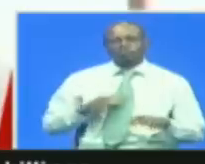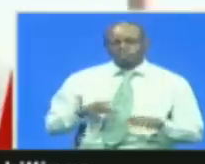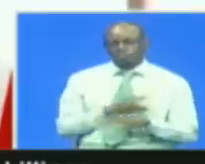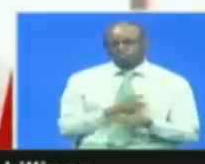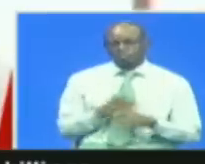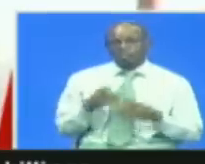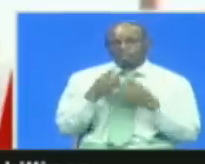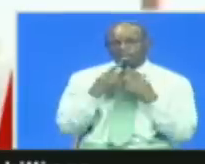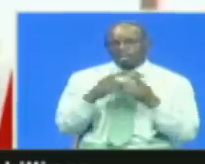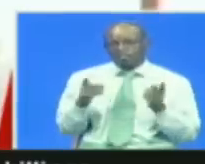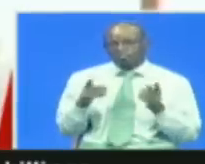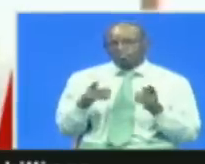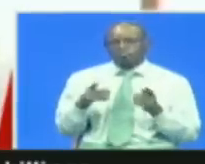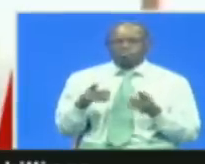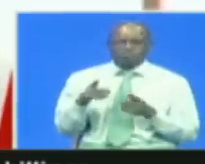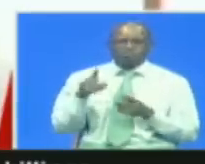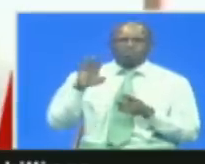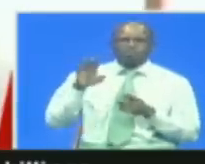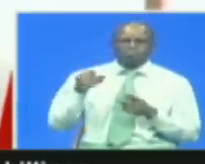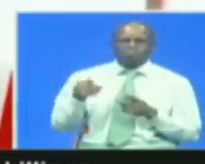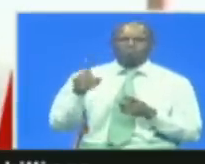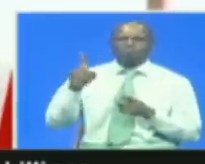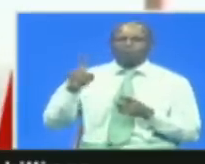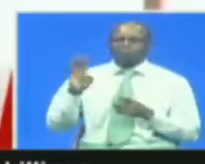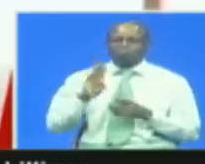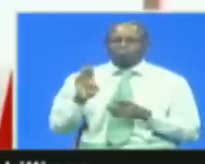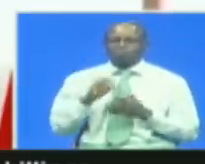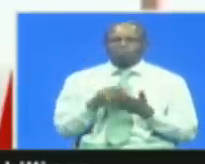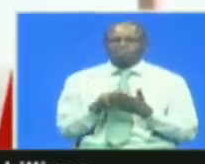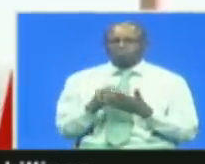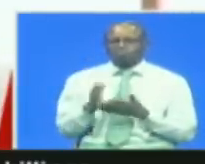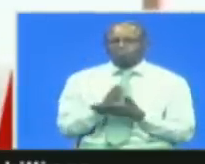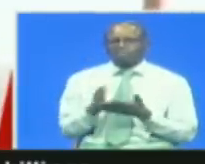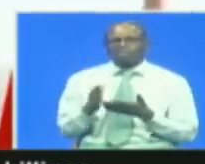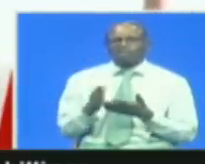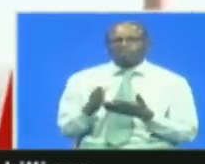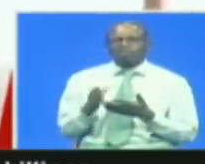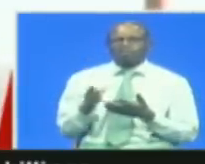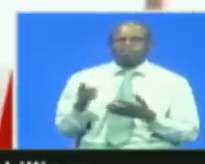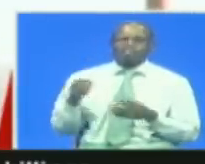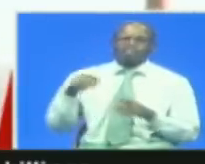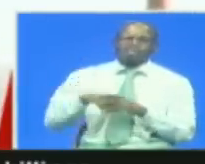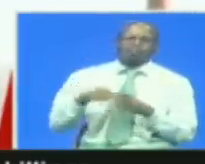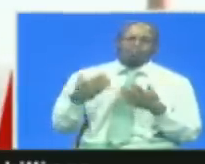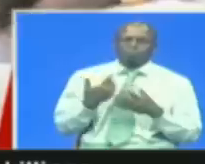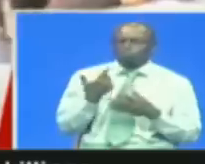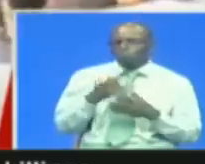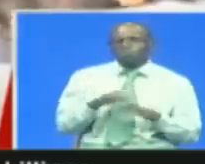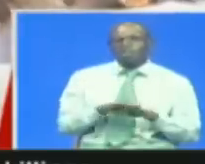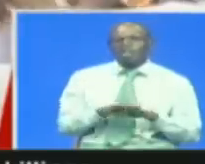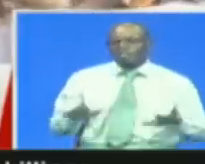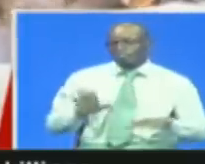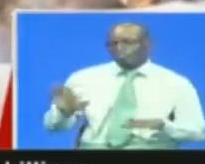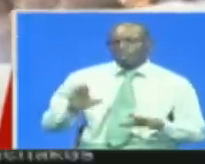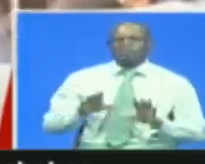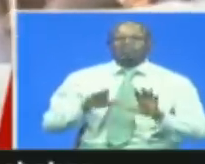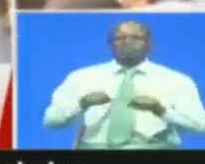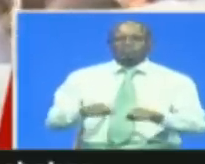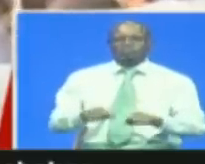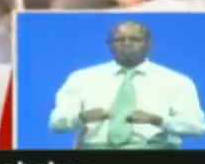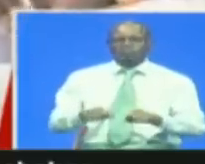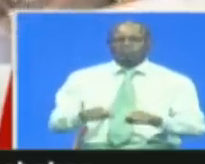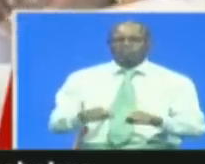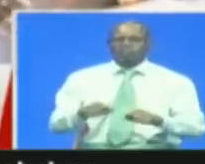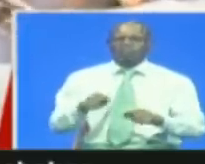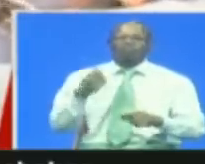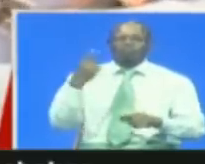amounts to the tune of 4.1 billion shillings as monies to be shared amongst those whose land will be taken over for the